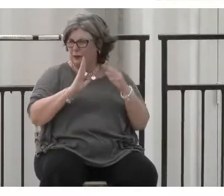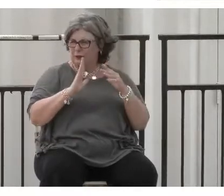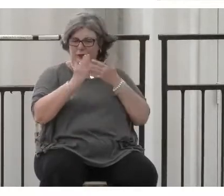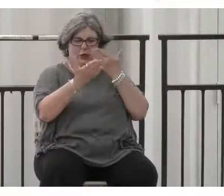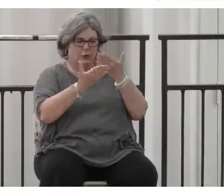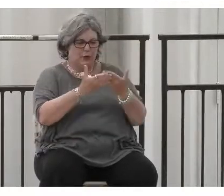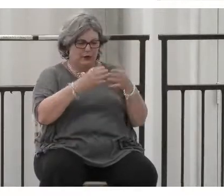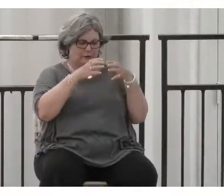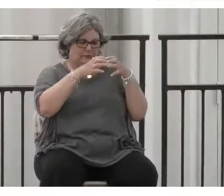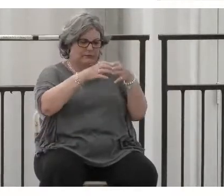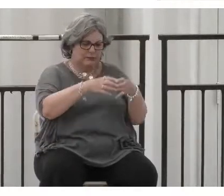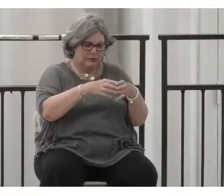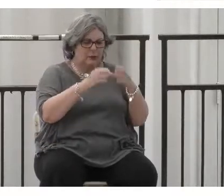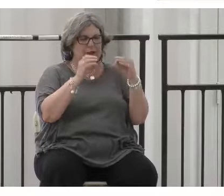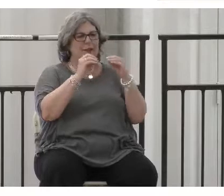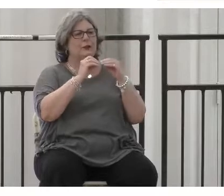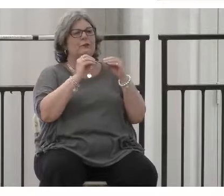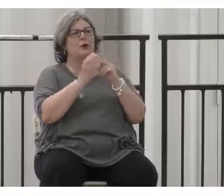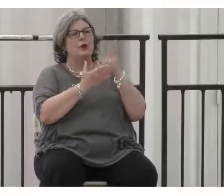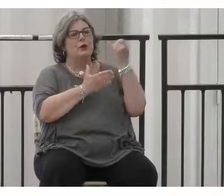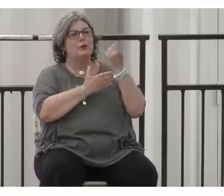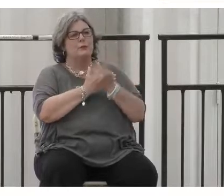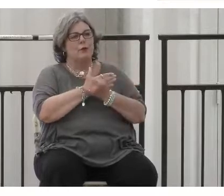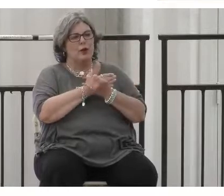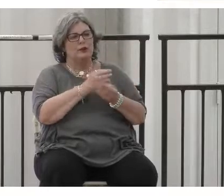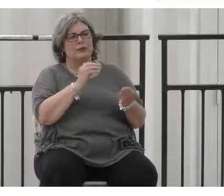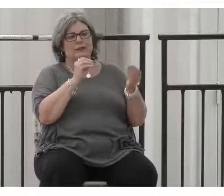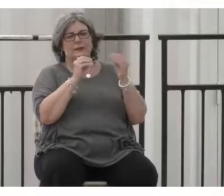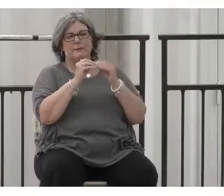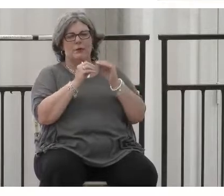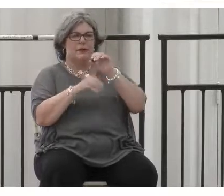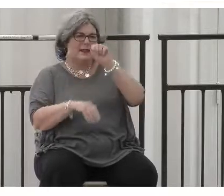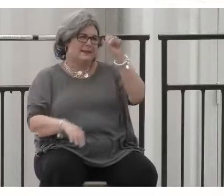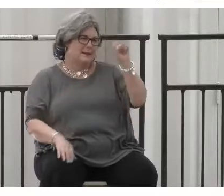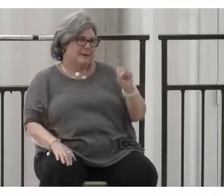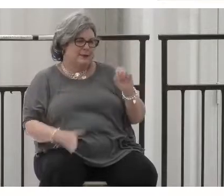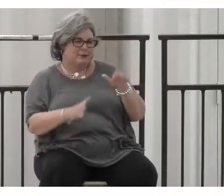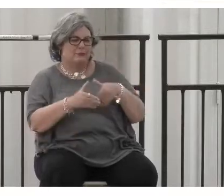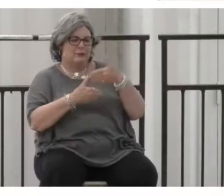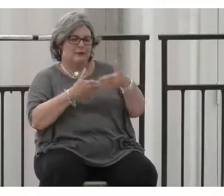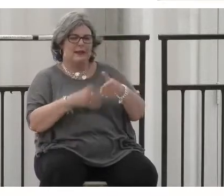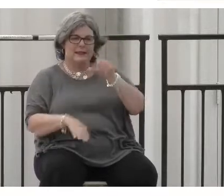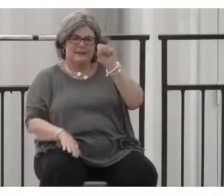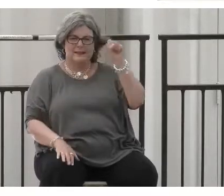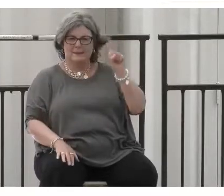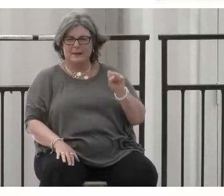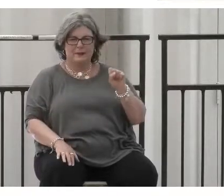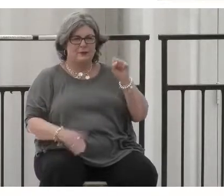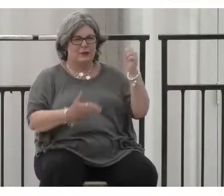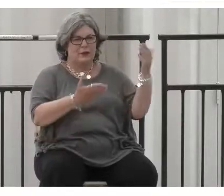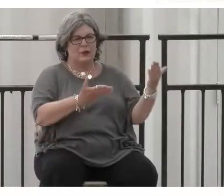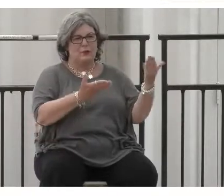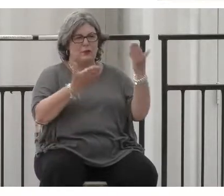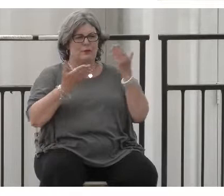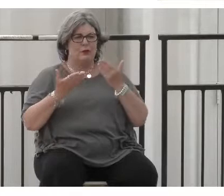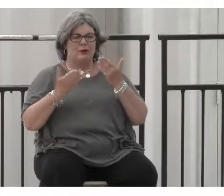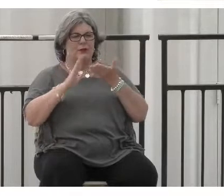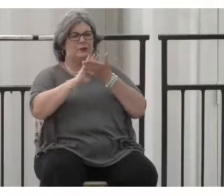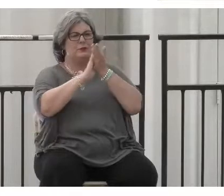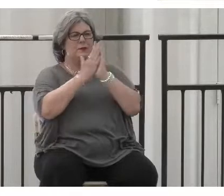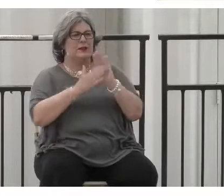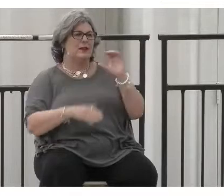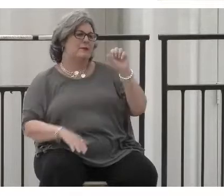take a step further. So the project extended beyond that semester to the following one, where we brought it back into a studio class